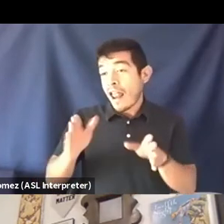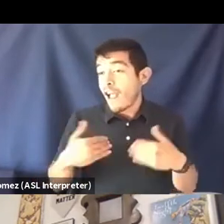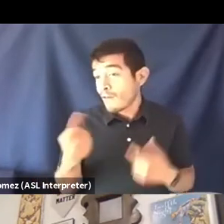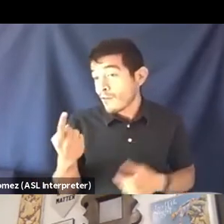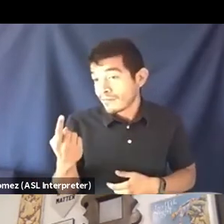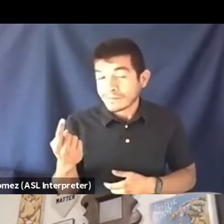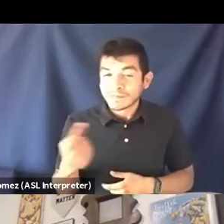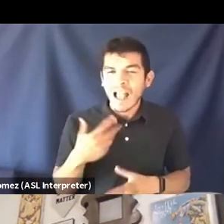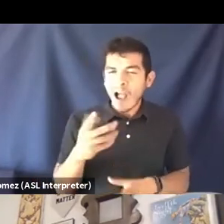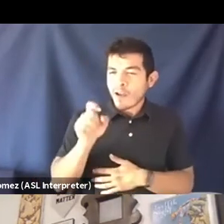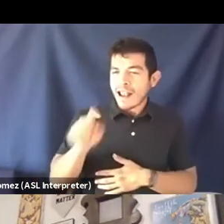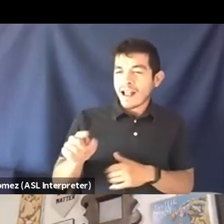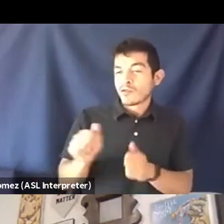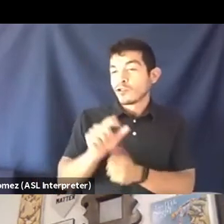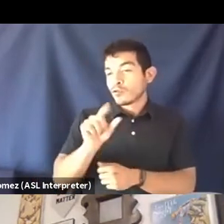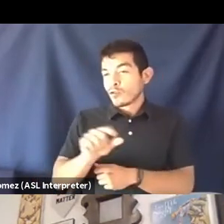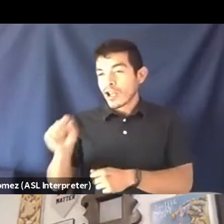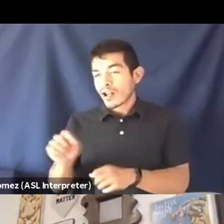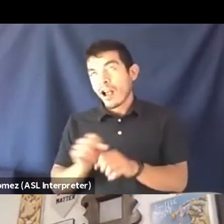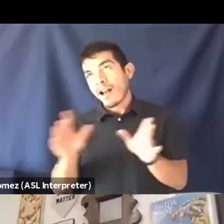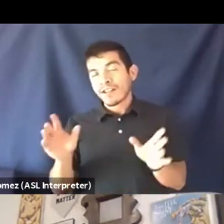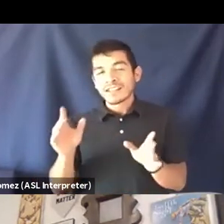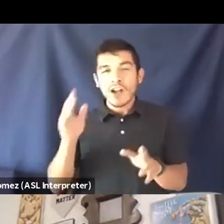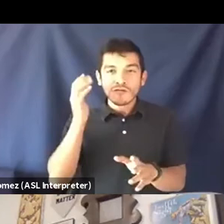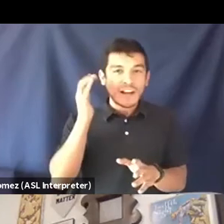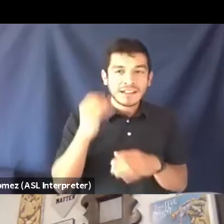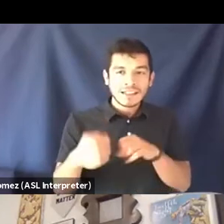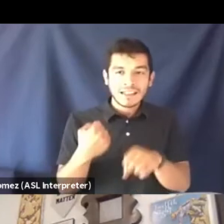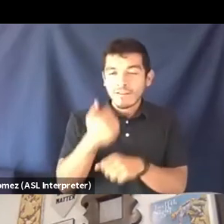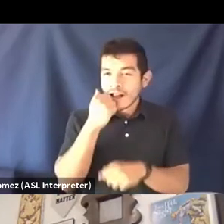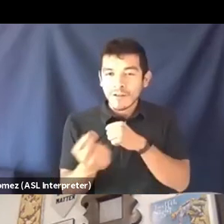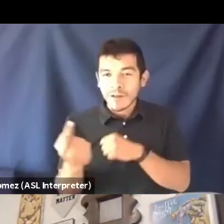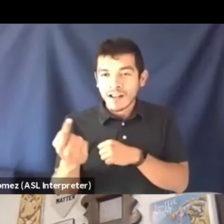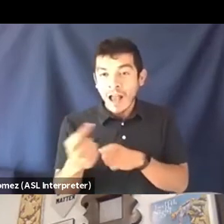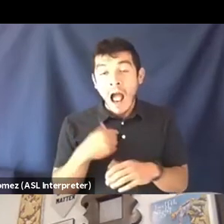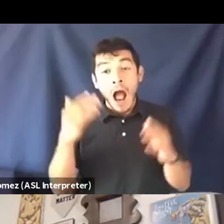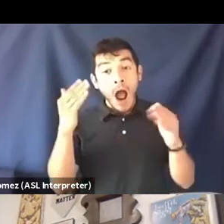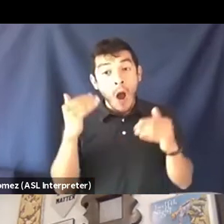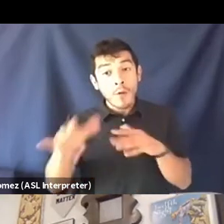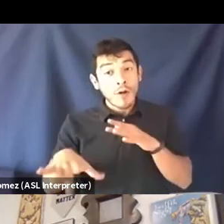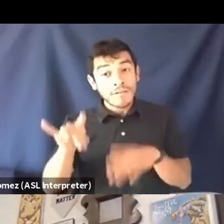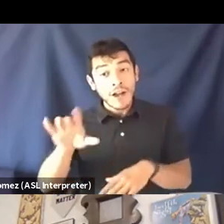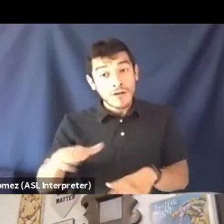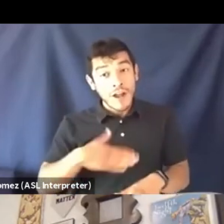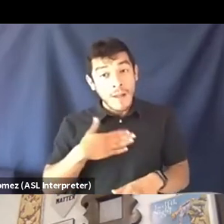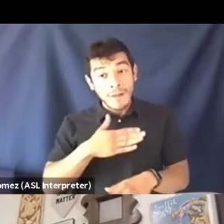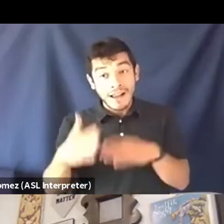with obviously 2020 being a nightmare for everybody, I mean, I'm hoping that you found your happy ending. Did